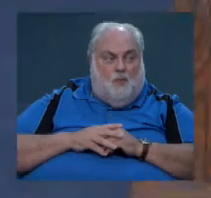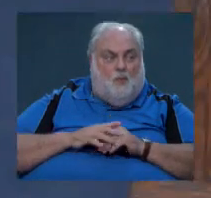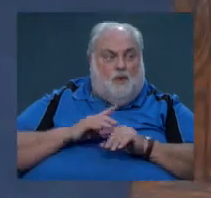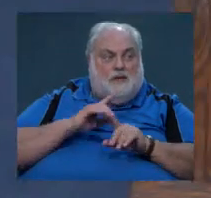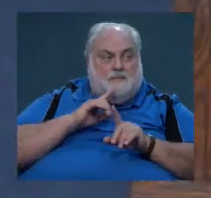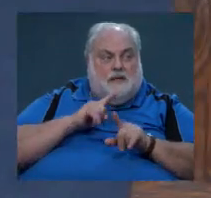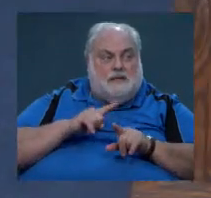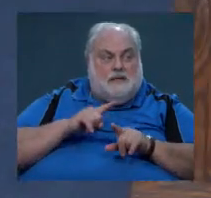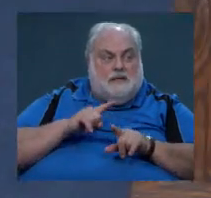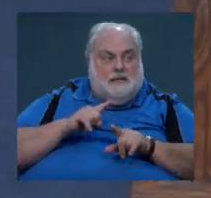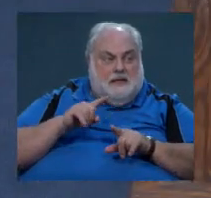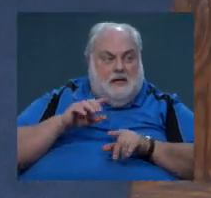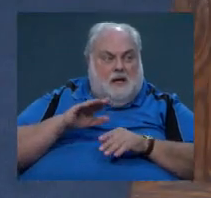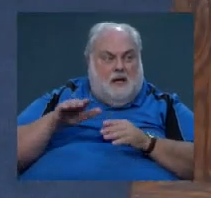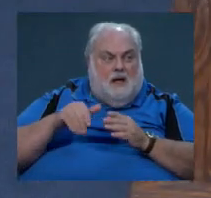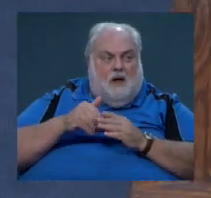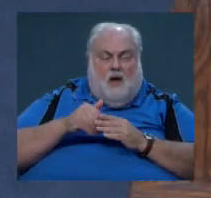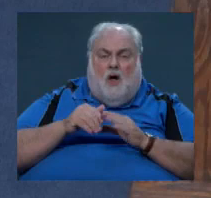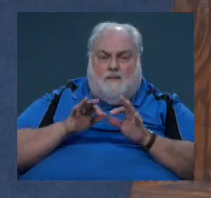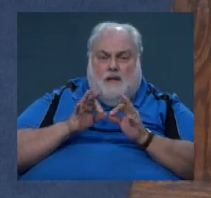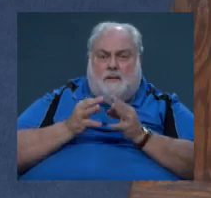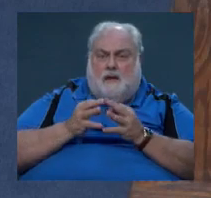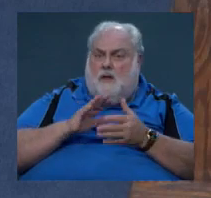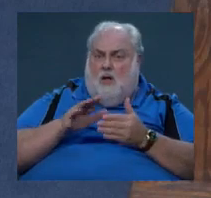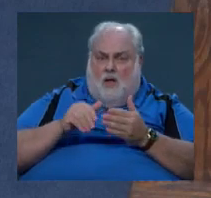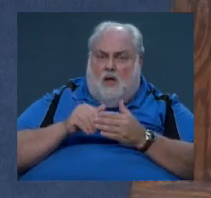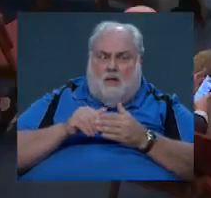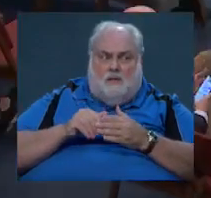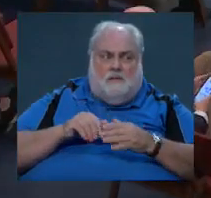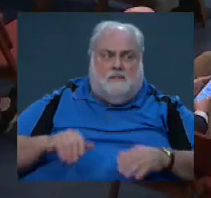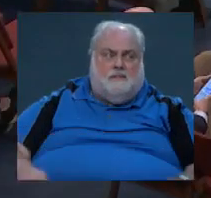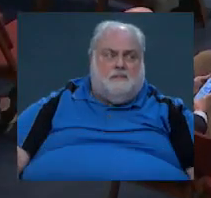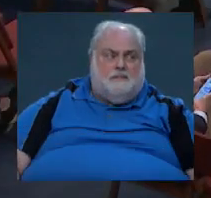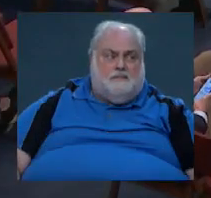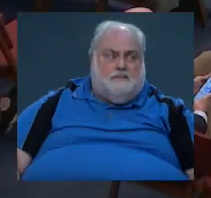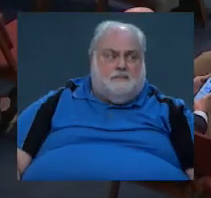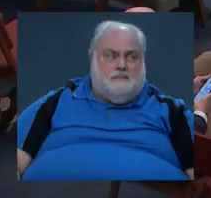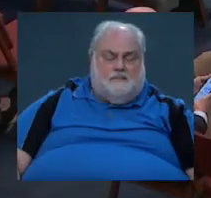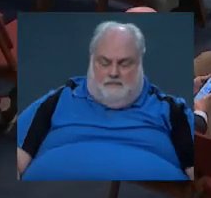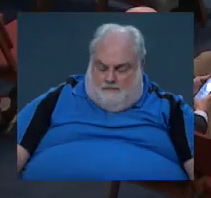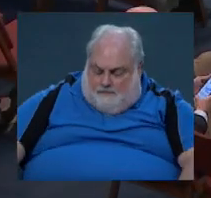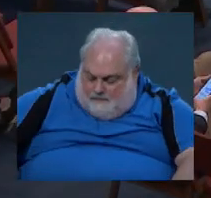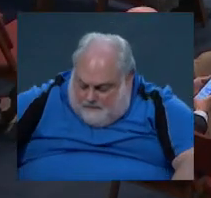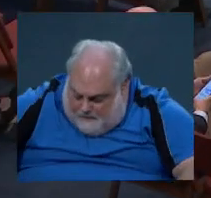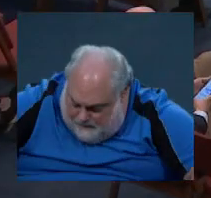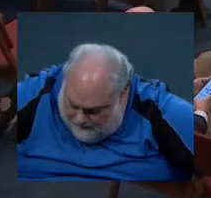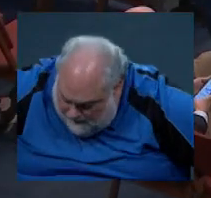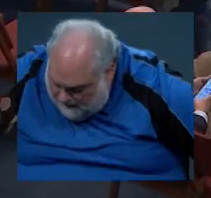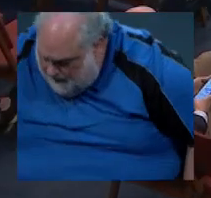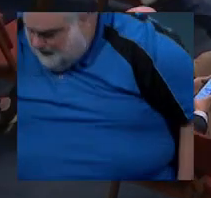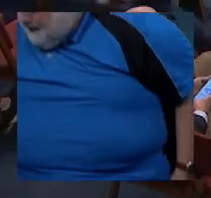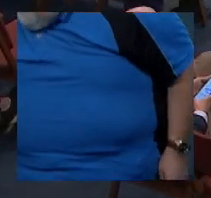other? Yes. All of them are families. Okay. Thank you. Yeah.